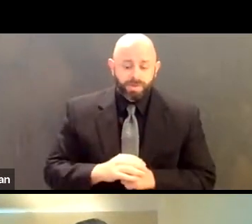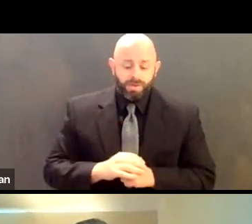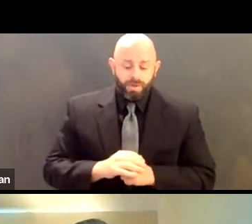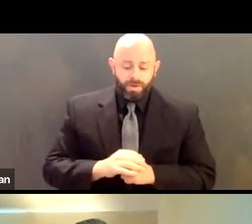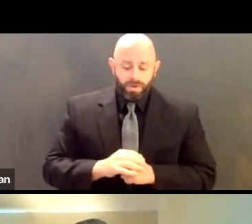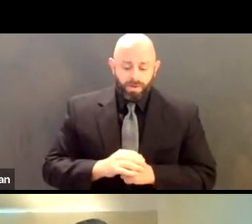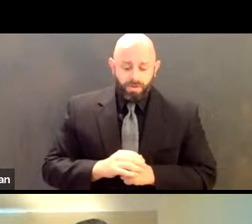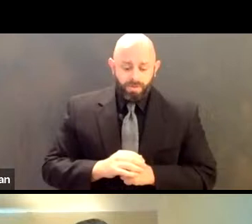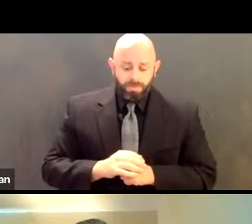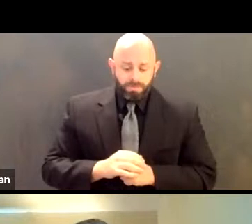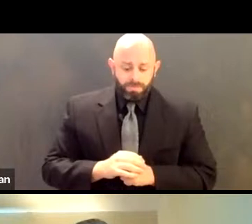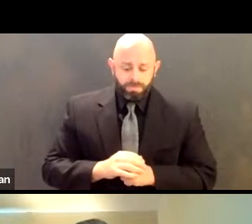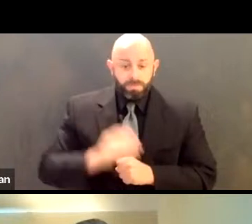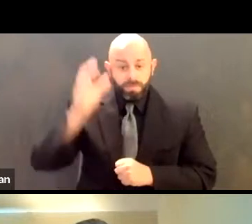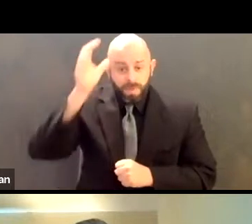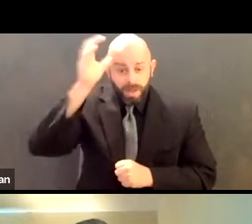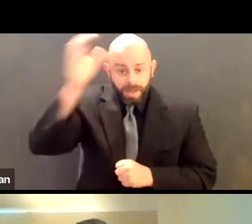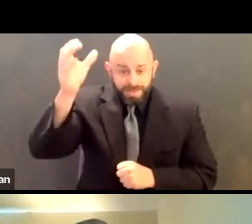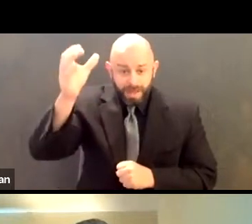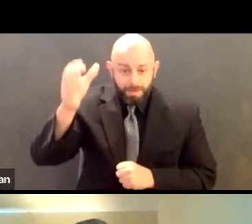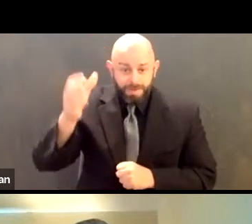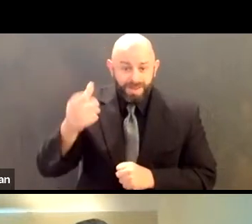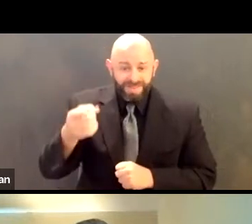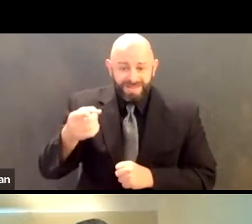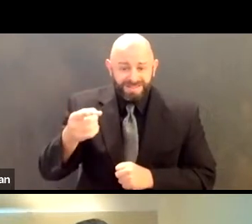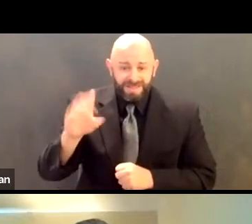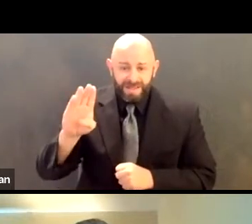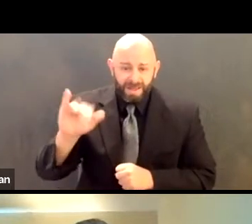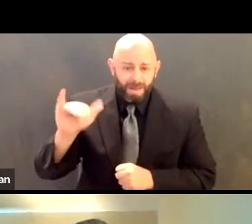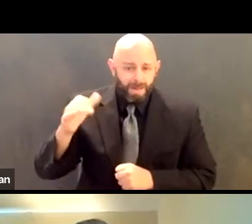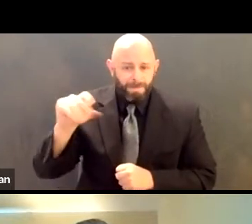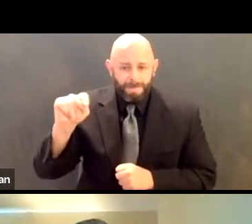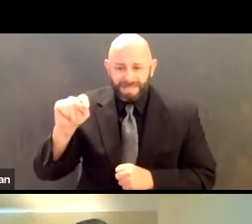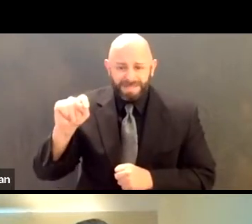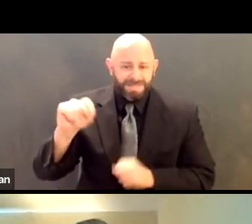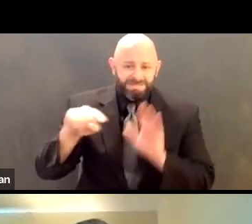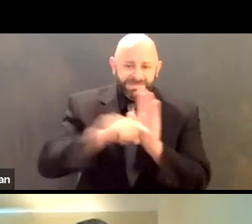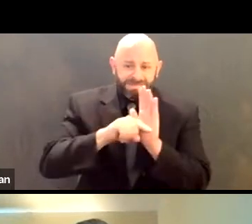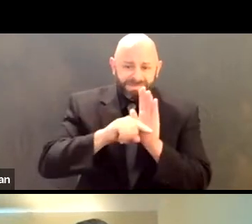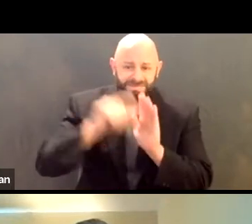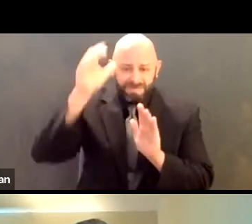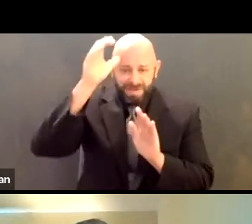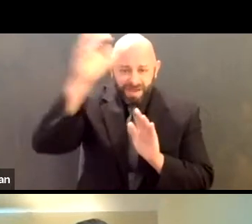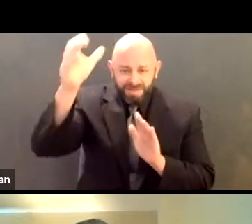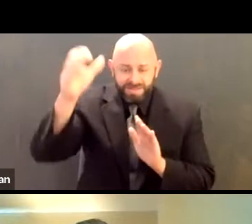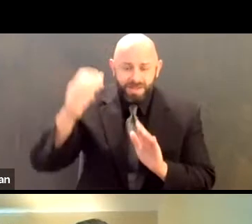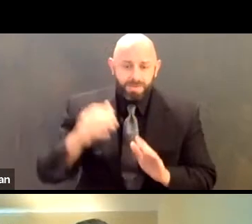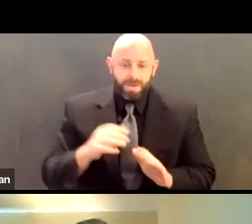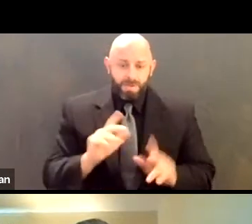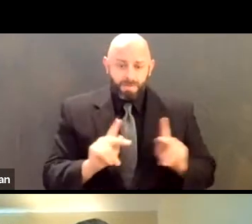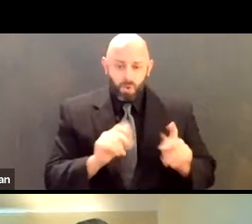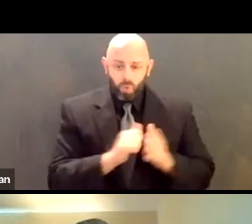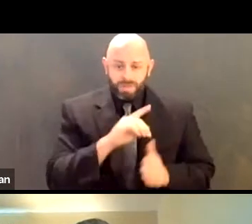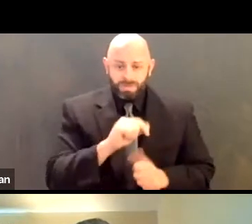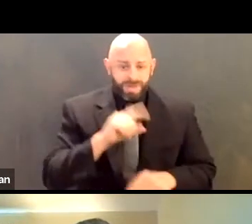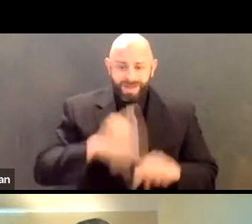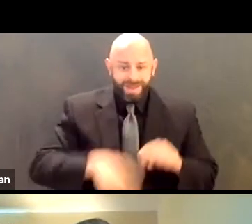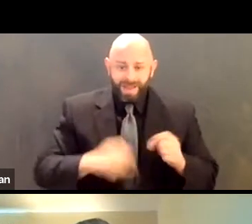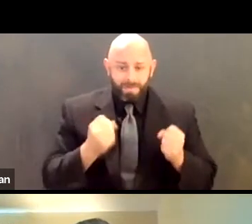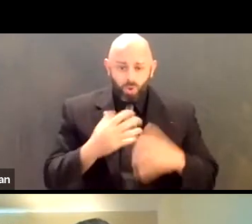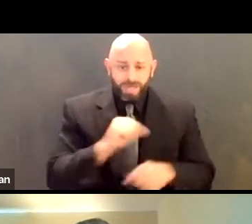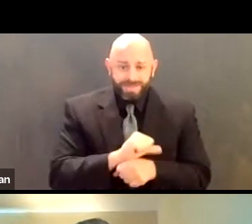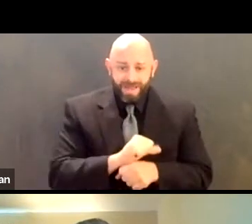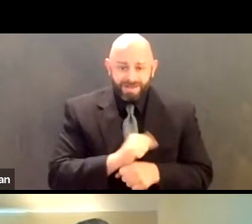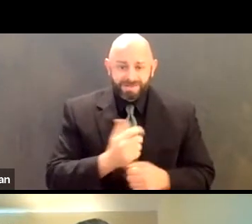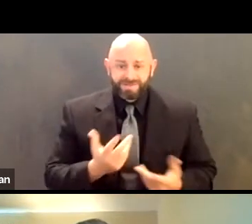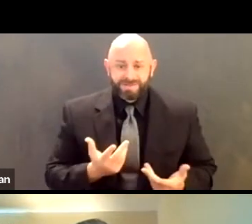that this person has put in, this bigoted concept that we're unable to be multitaskers, is